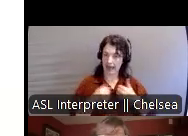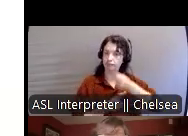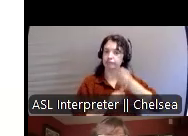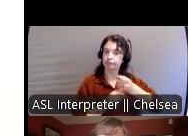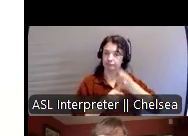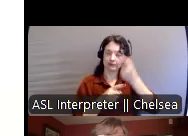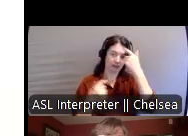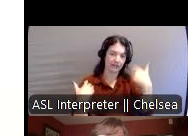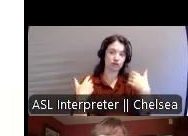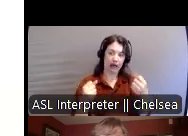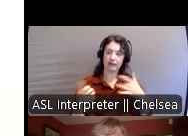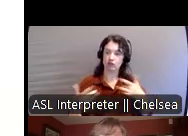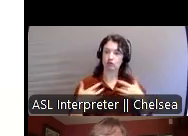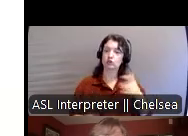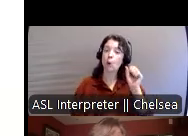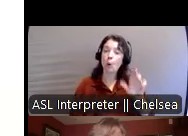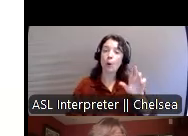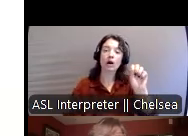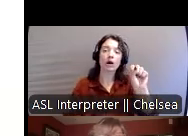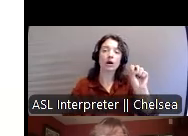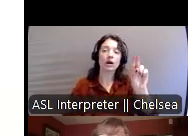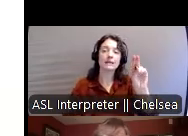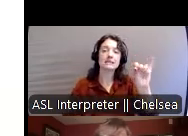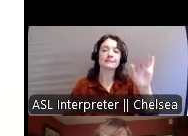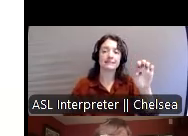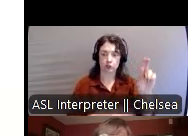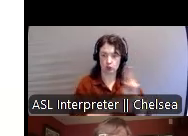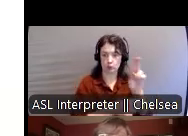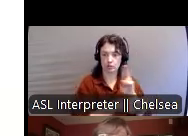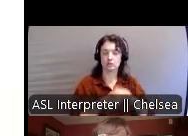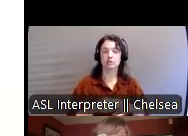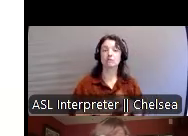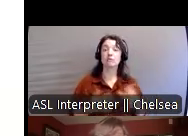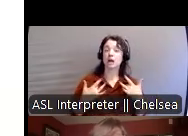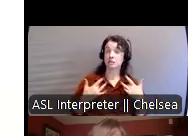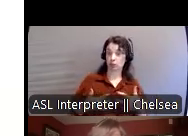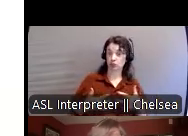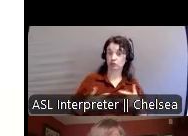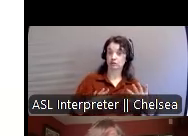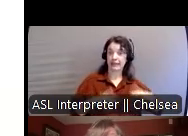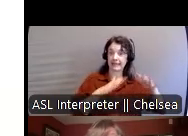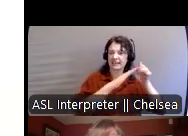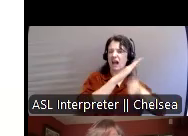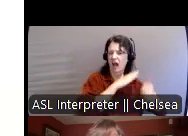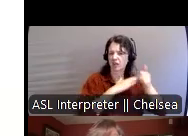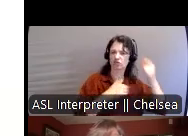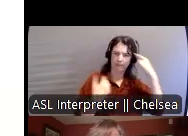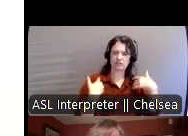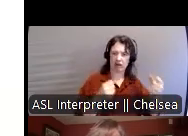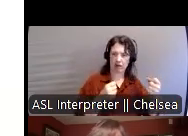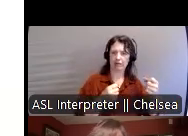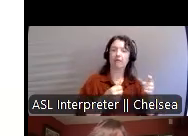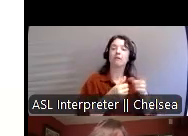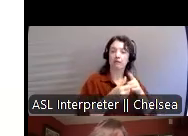use. Under the mental health risk factors, depression and anxiety were identified for both survivors